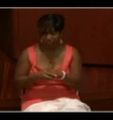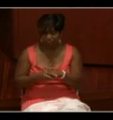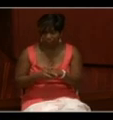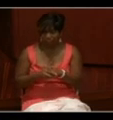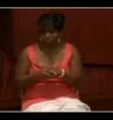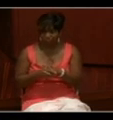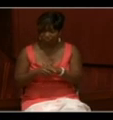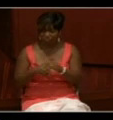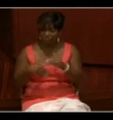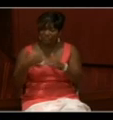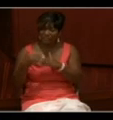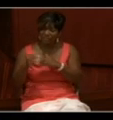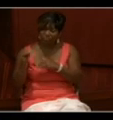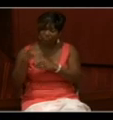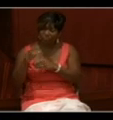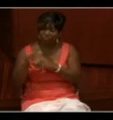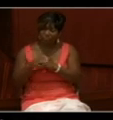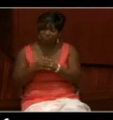The next slide, please.